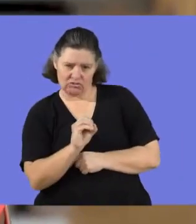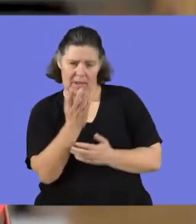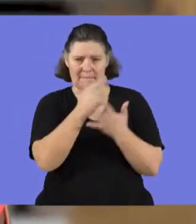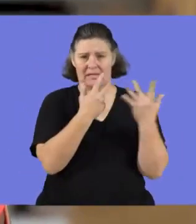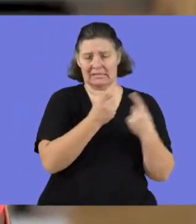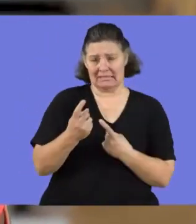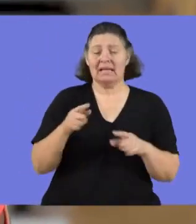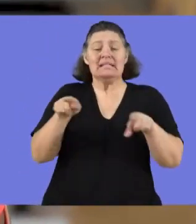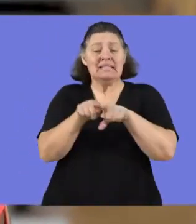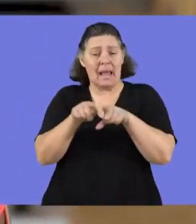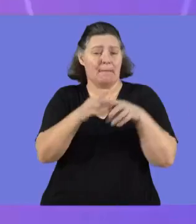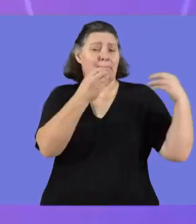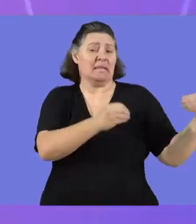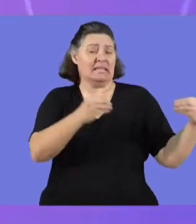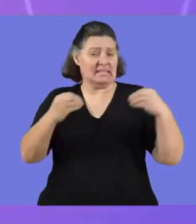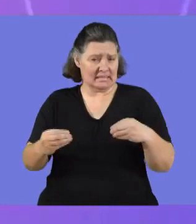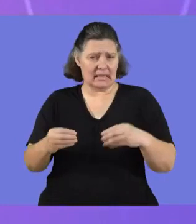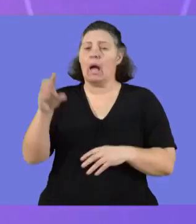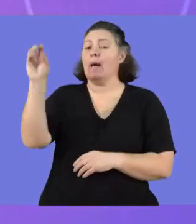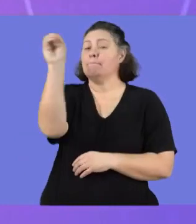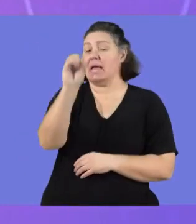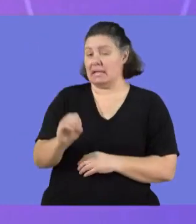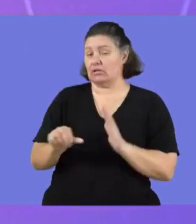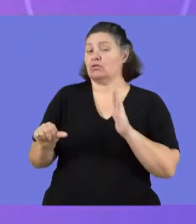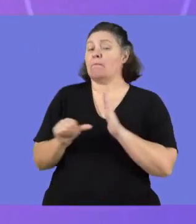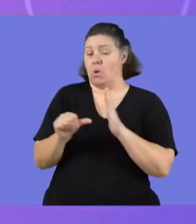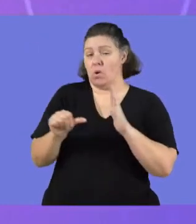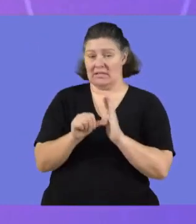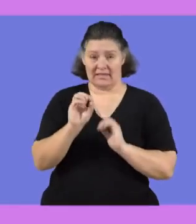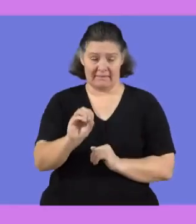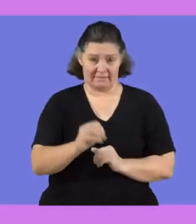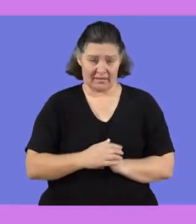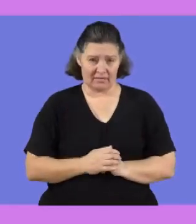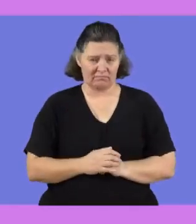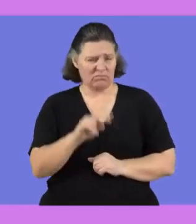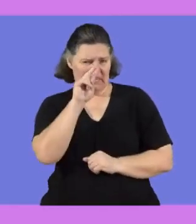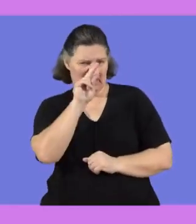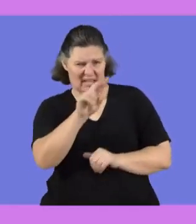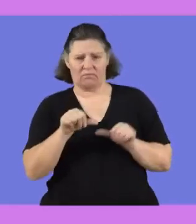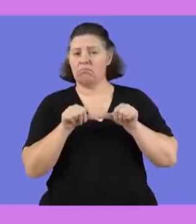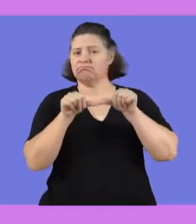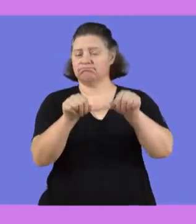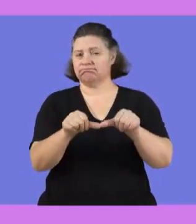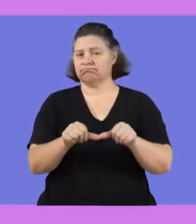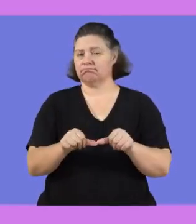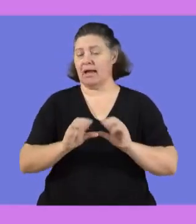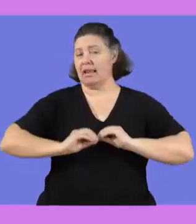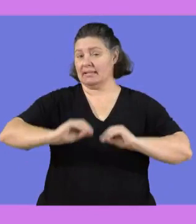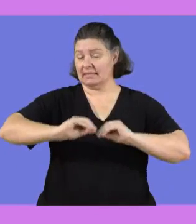in the business world, percentage plays a major role, as you will see when we continue with our